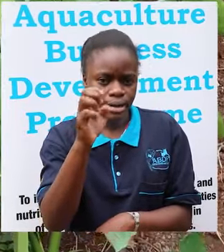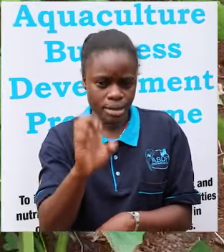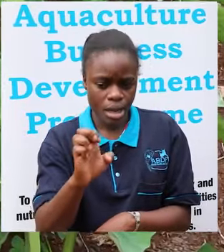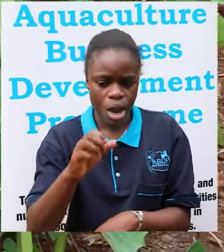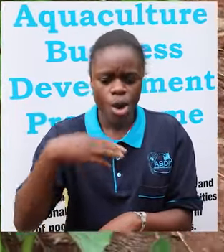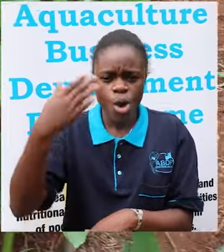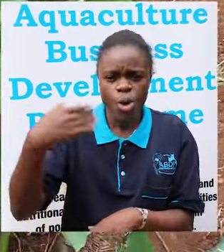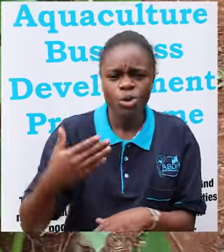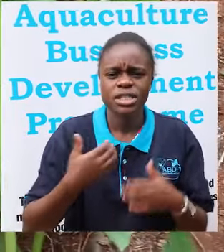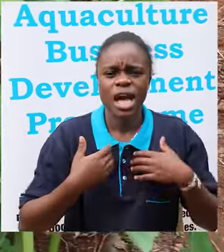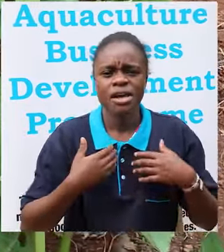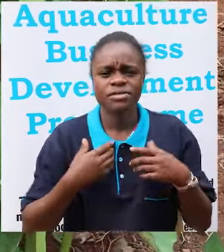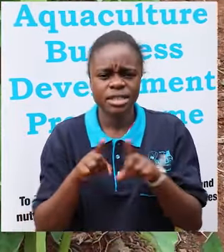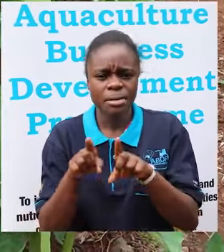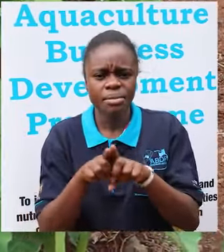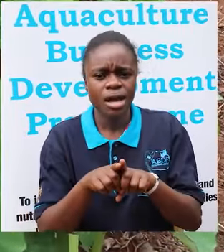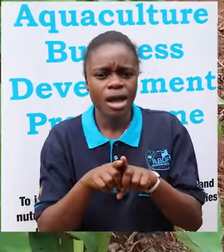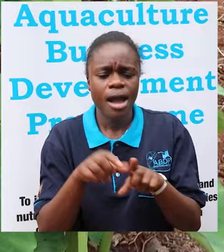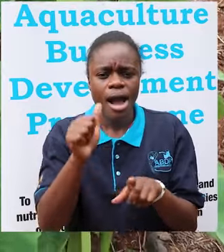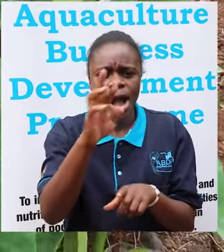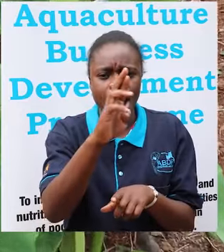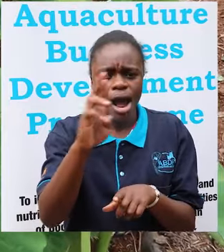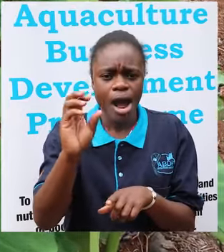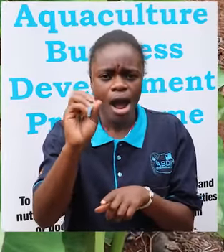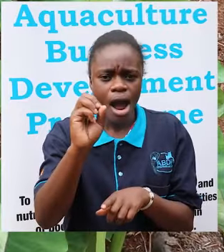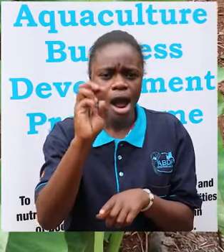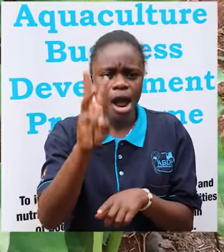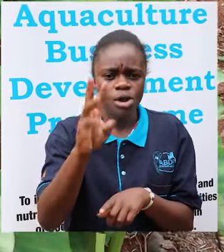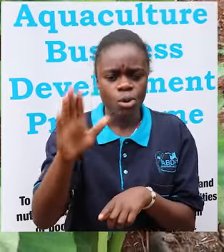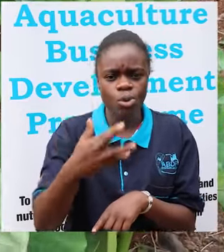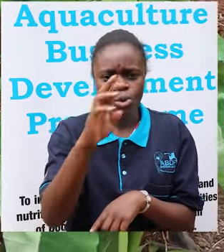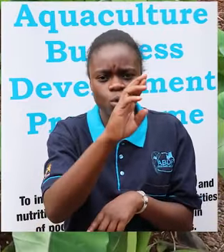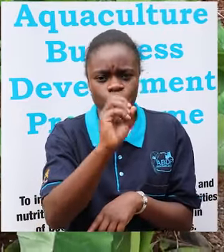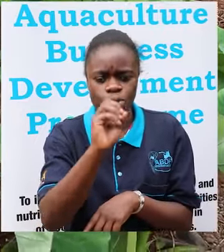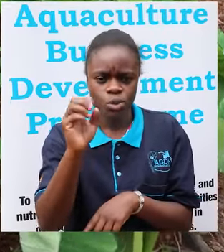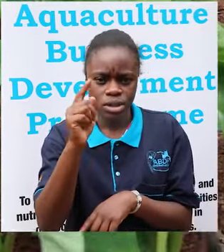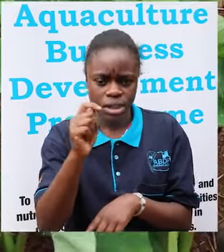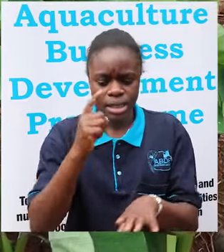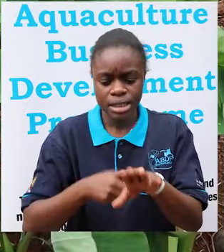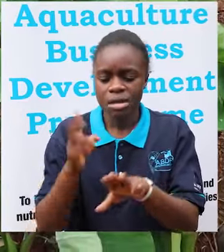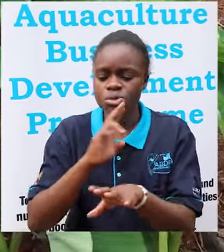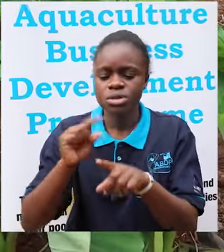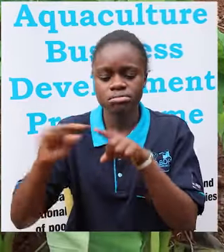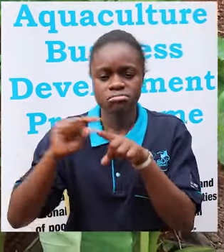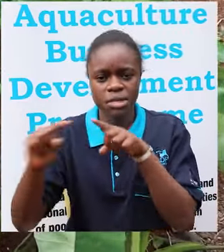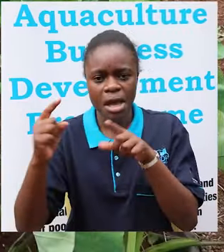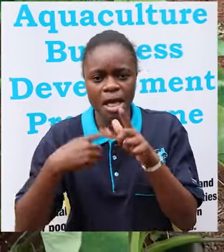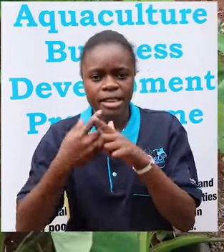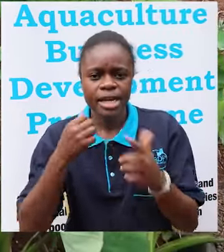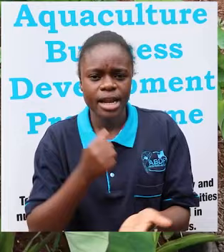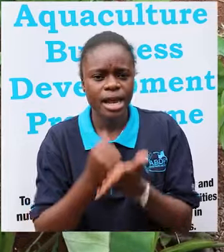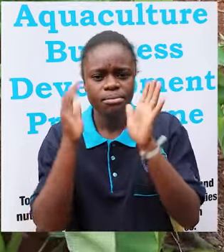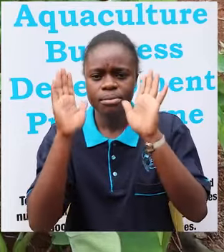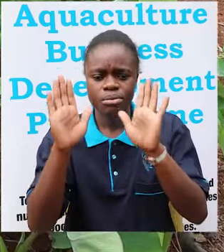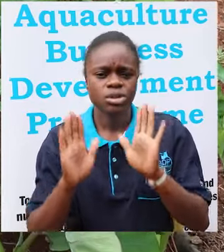we usually target a lot of the arrowroot, so that even as we are eating our vegetables, we also incorporate the starchy